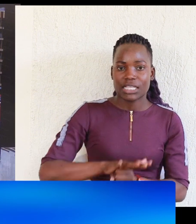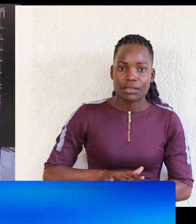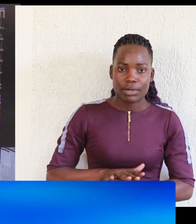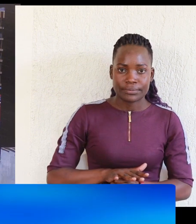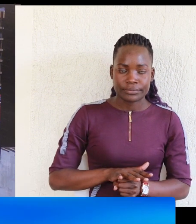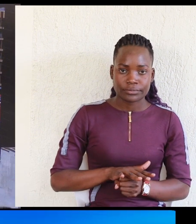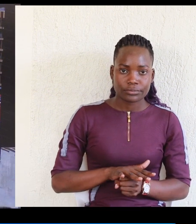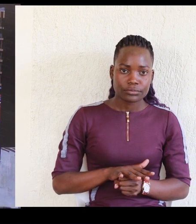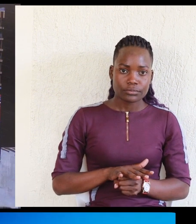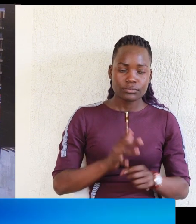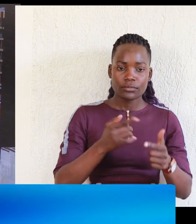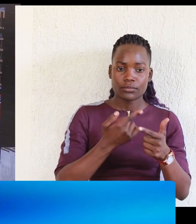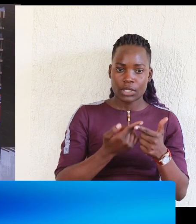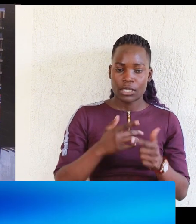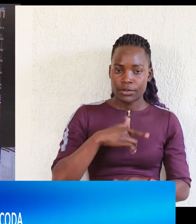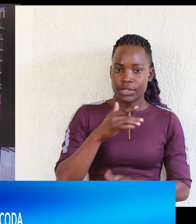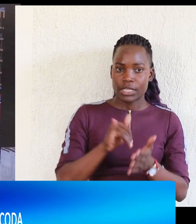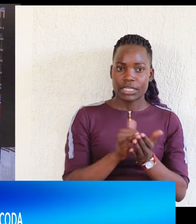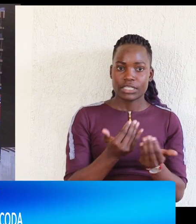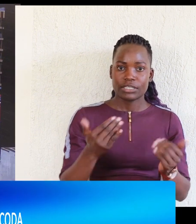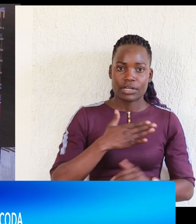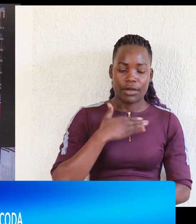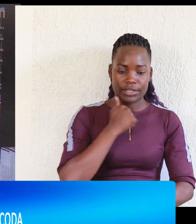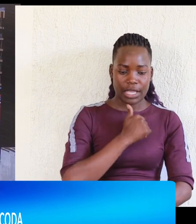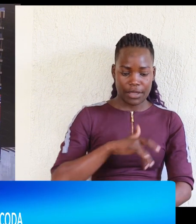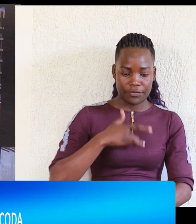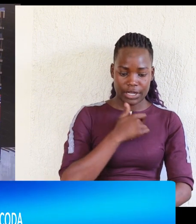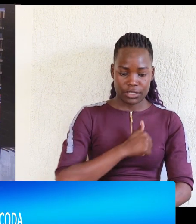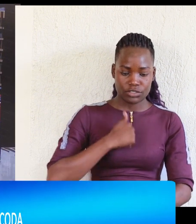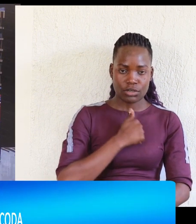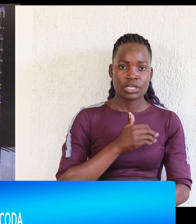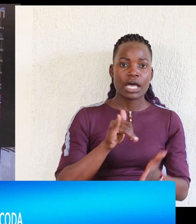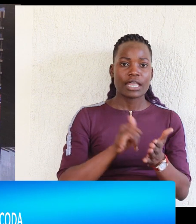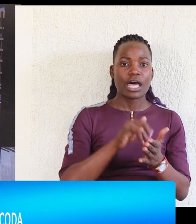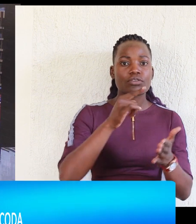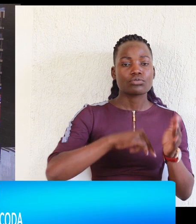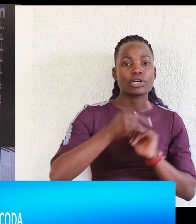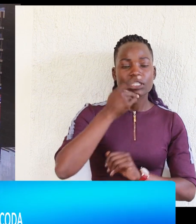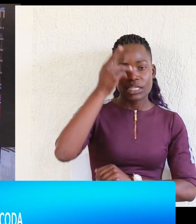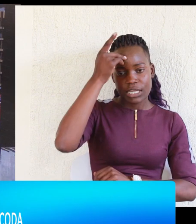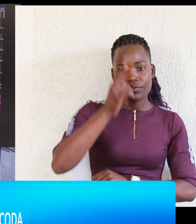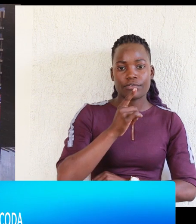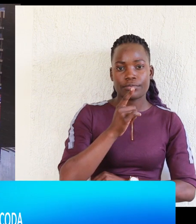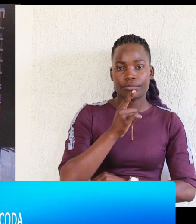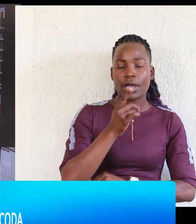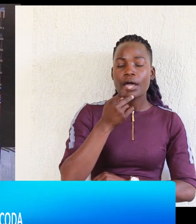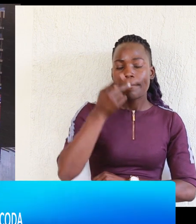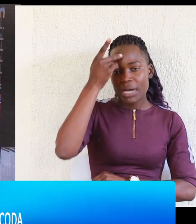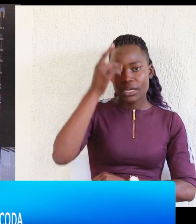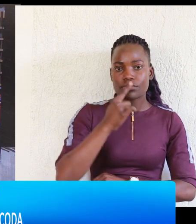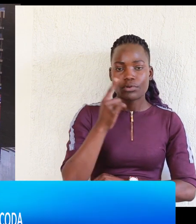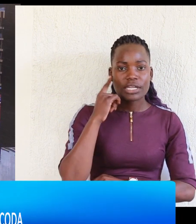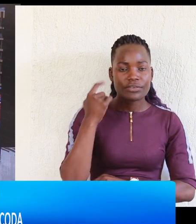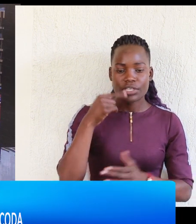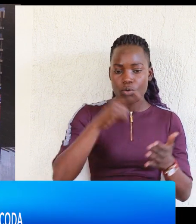stigma, and them feeling like our kids are feeling sorry for us. Actually, that is what most deaf parents will tell me. I talk to them, your